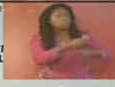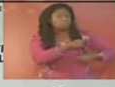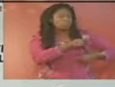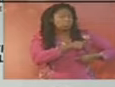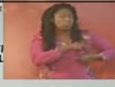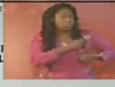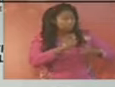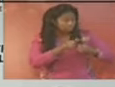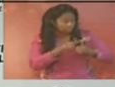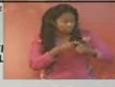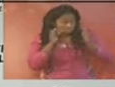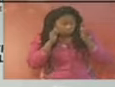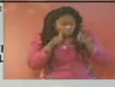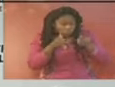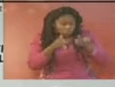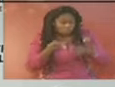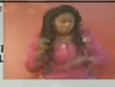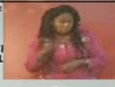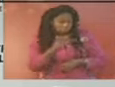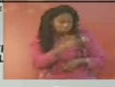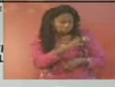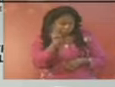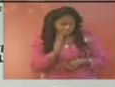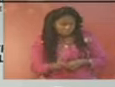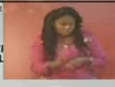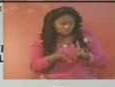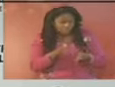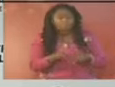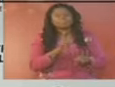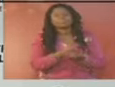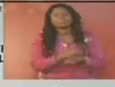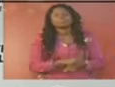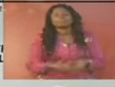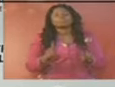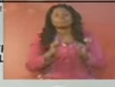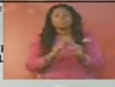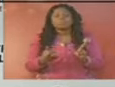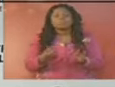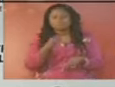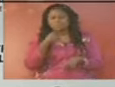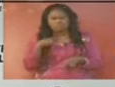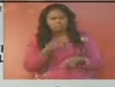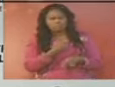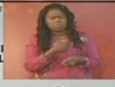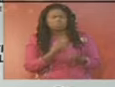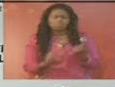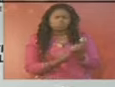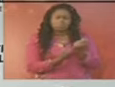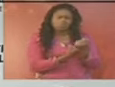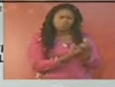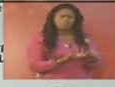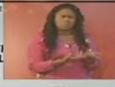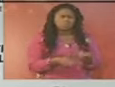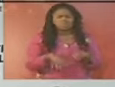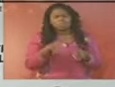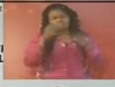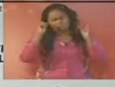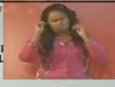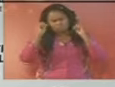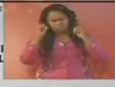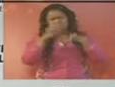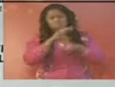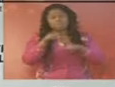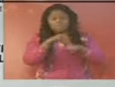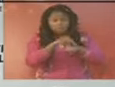areas, they will be issuing quarantine orders and they assist national security in the event that persons become ill or persons